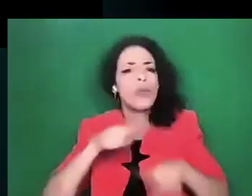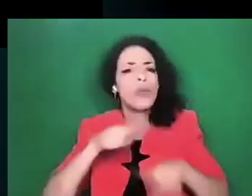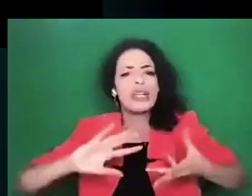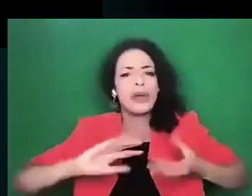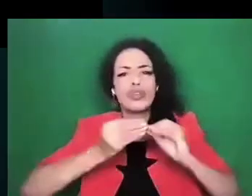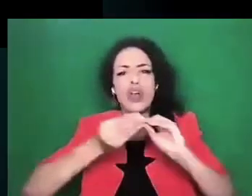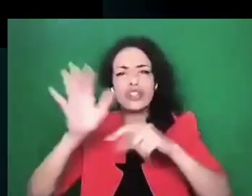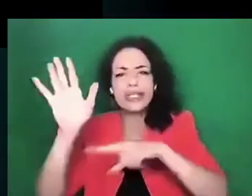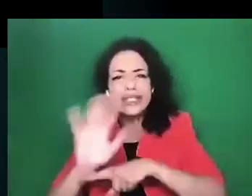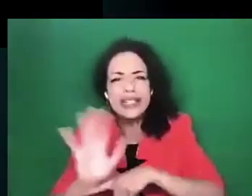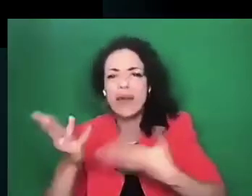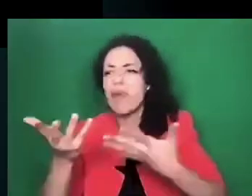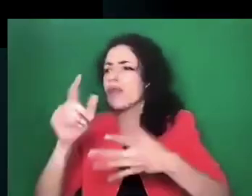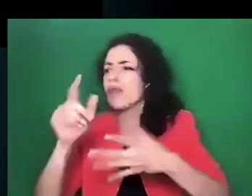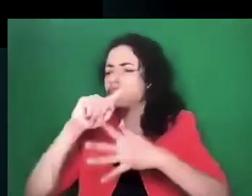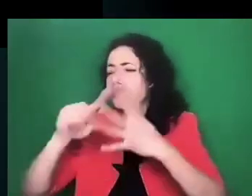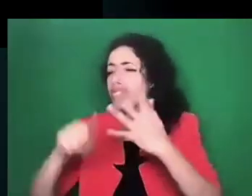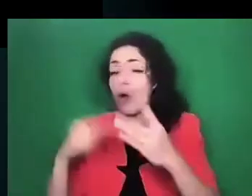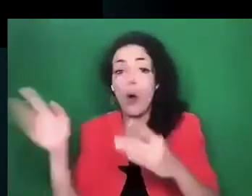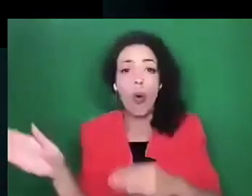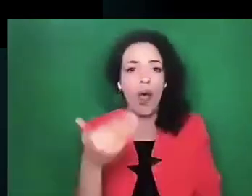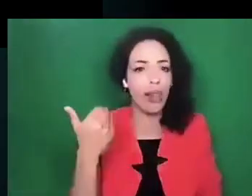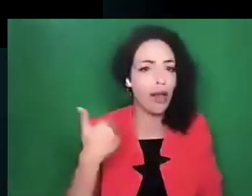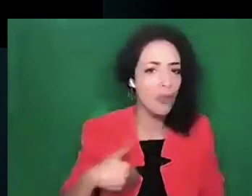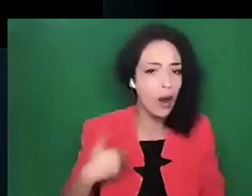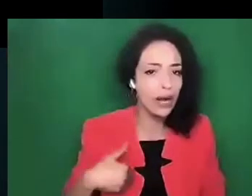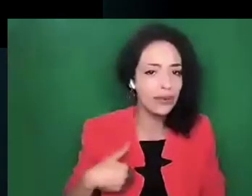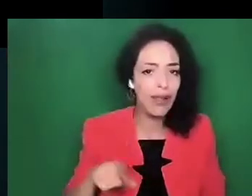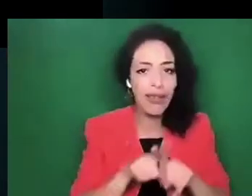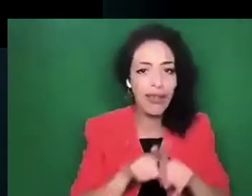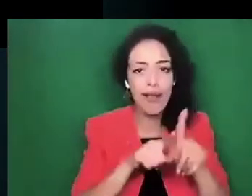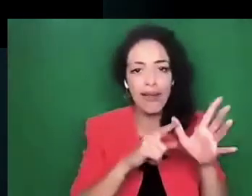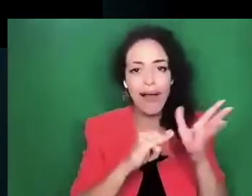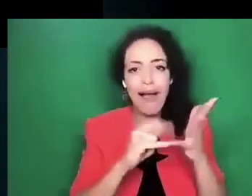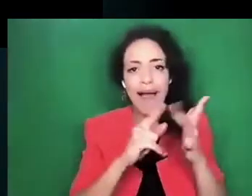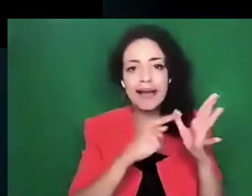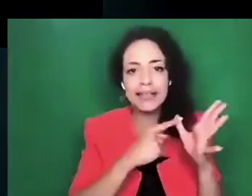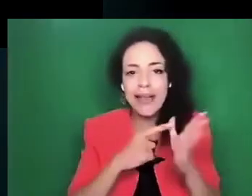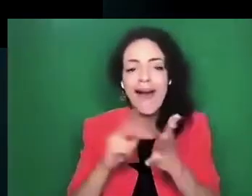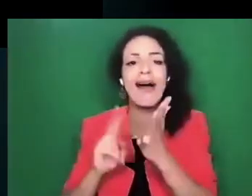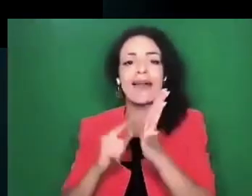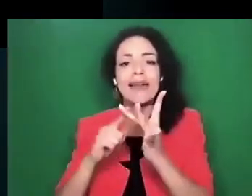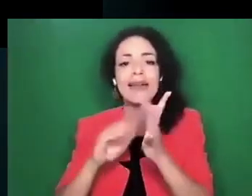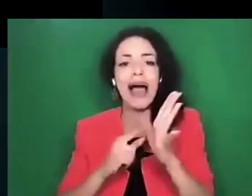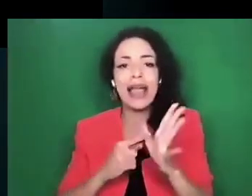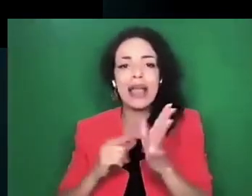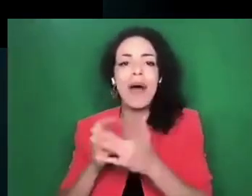all women entrepreneurs. People like Asya, Naima Al-Masriya, or Badia Masabni, among